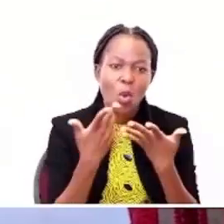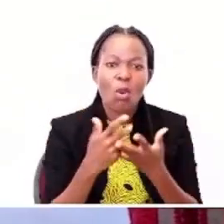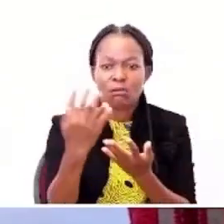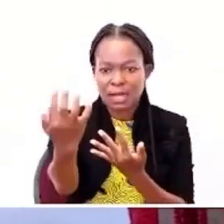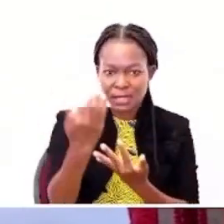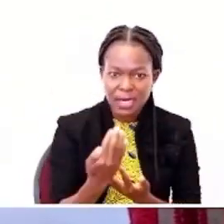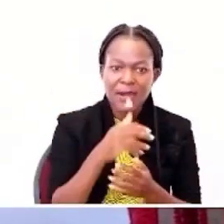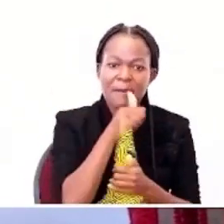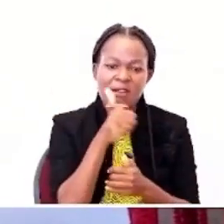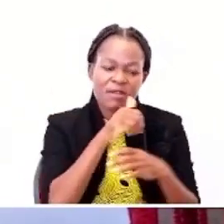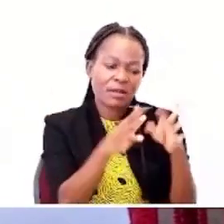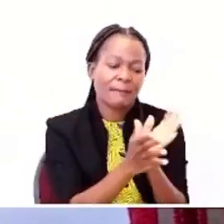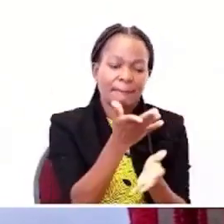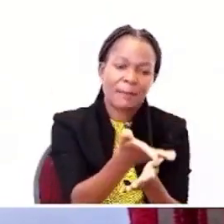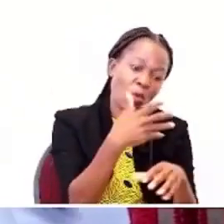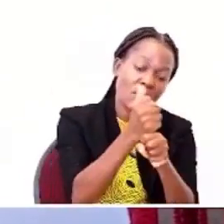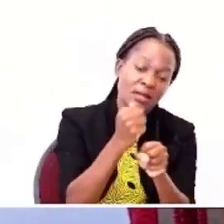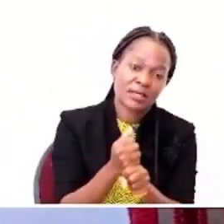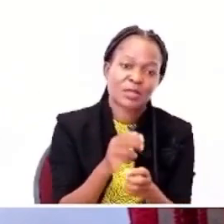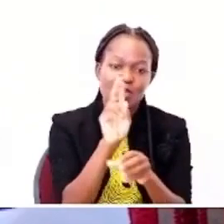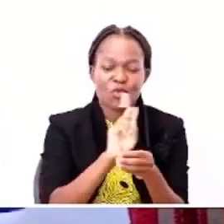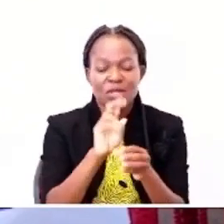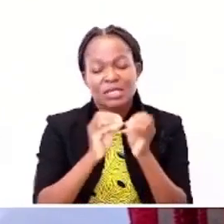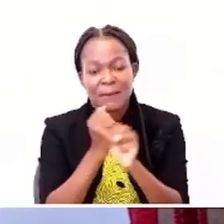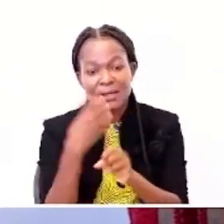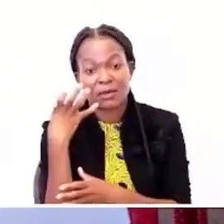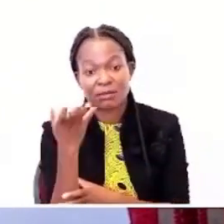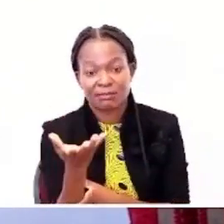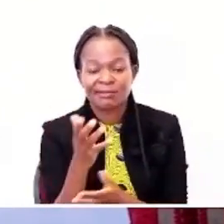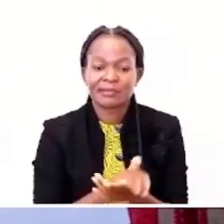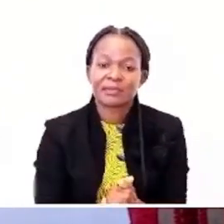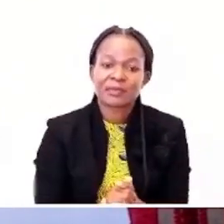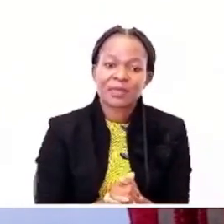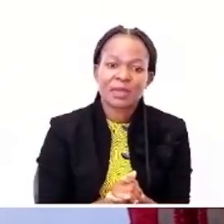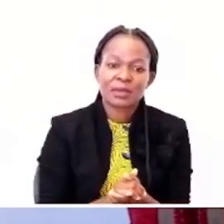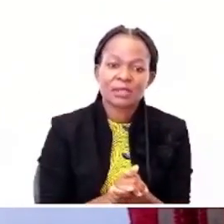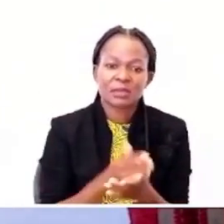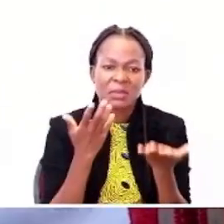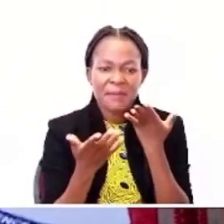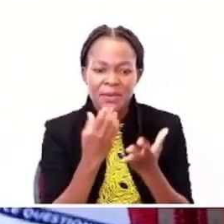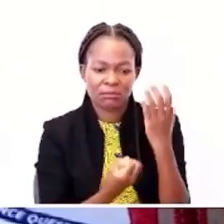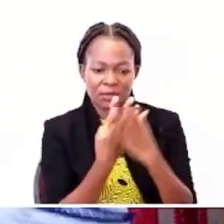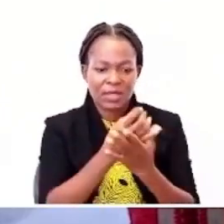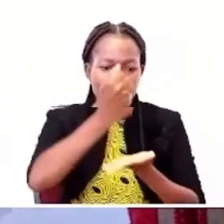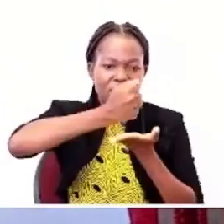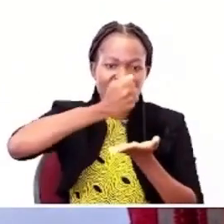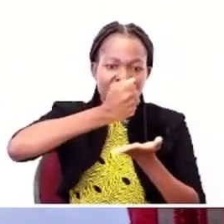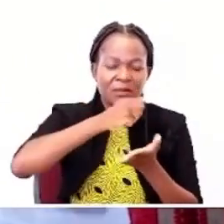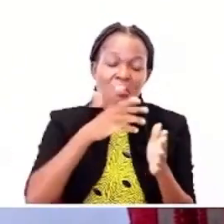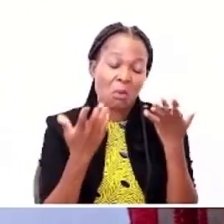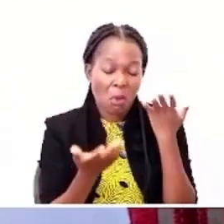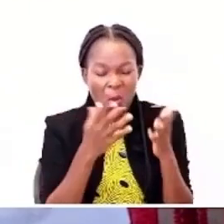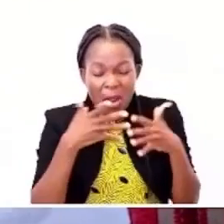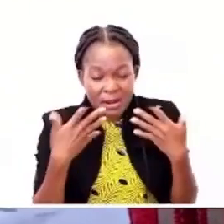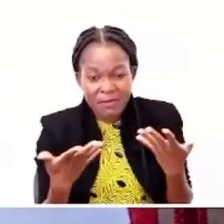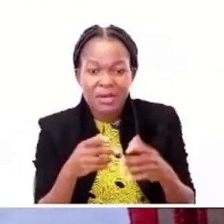attract private players using the public funds, where the Green Climate Fund or whoever puts out some money, and then we're supposed